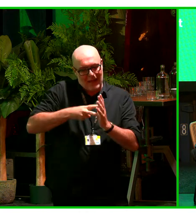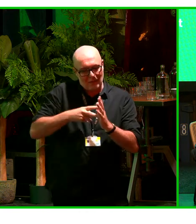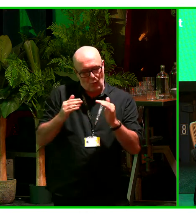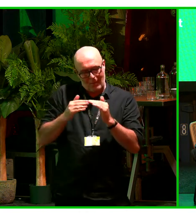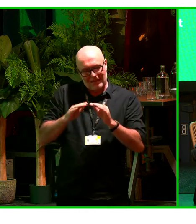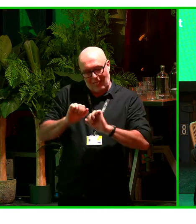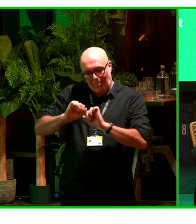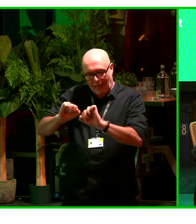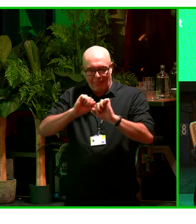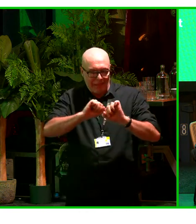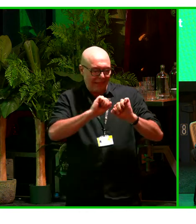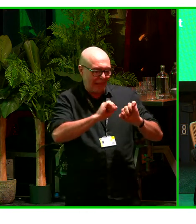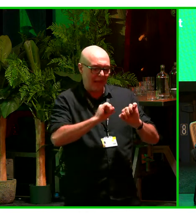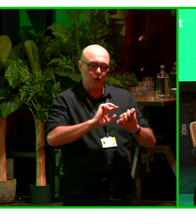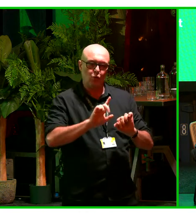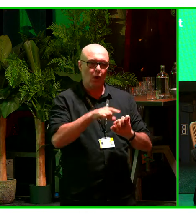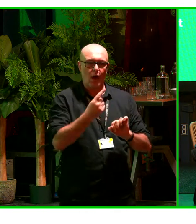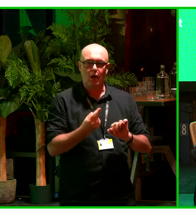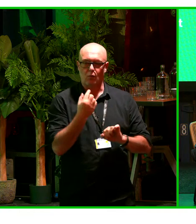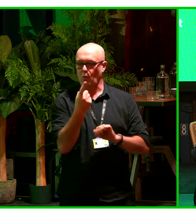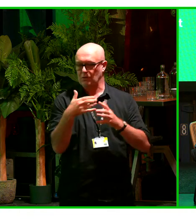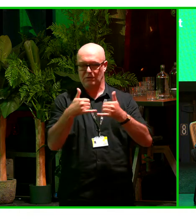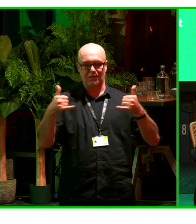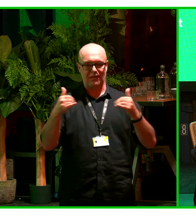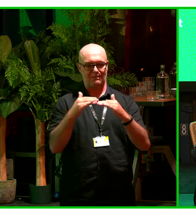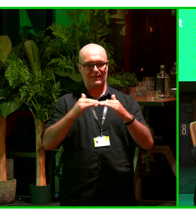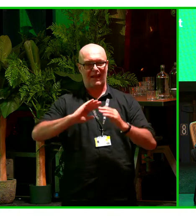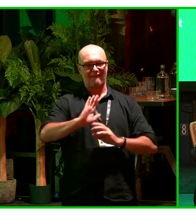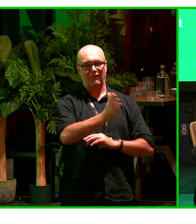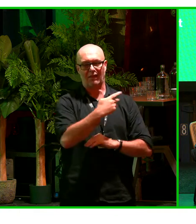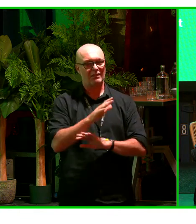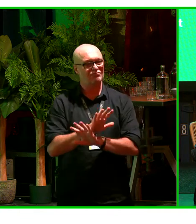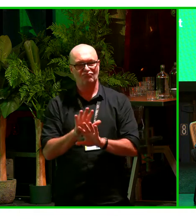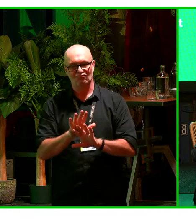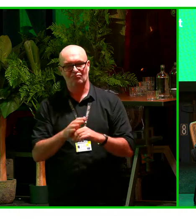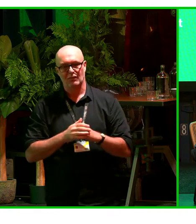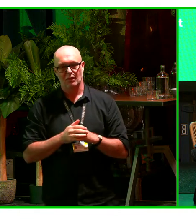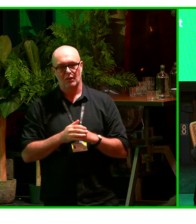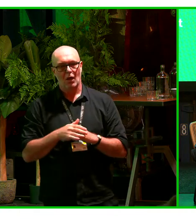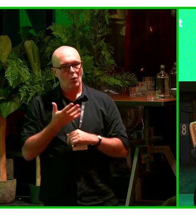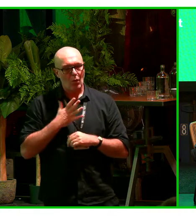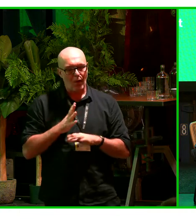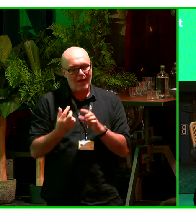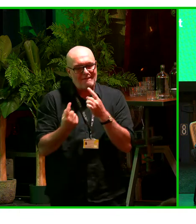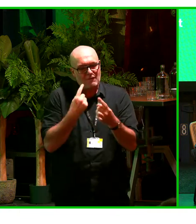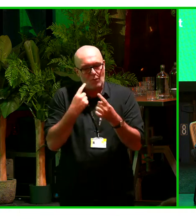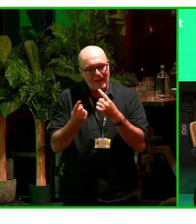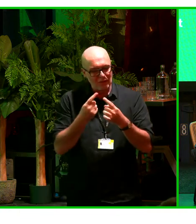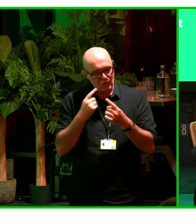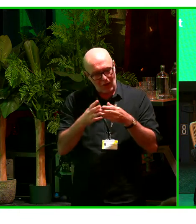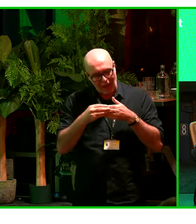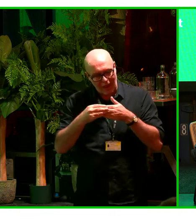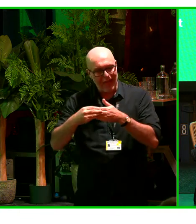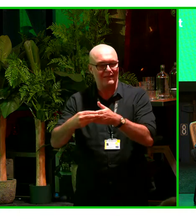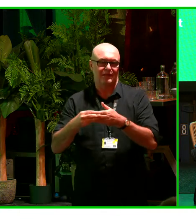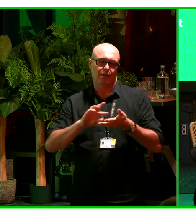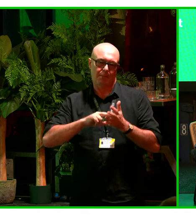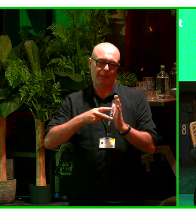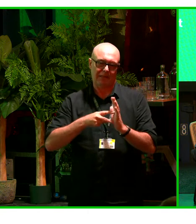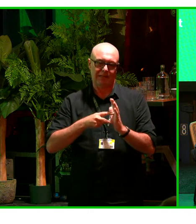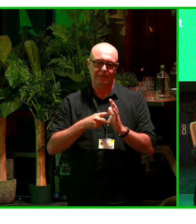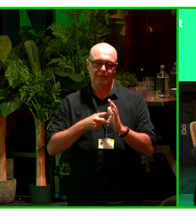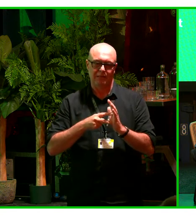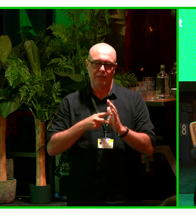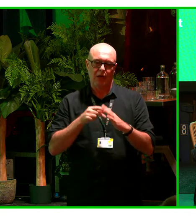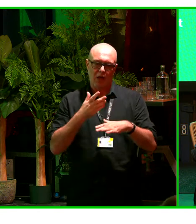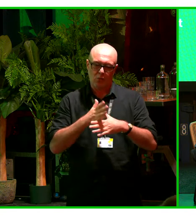a one-size-fits-all answer. We think that if we build a data-driven foundation for a plan and work in